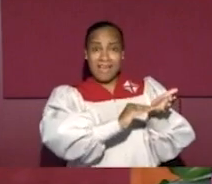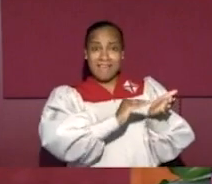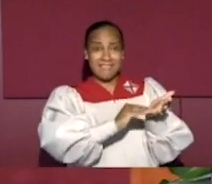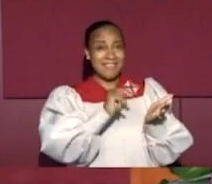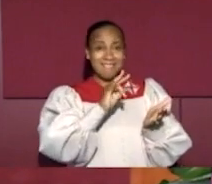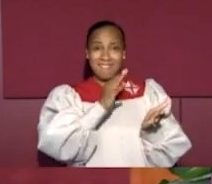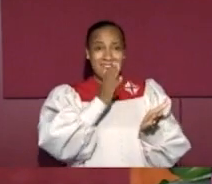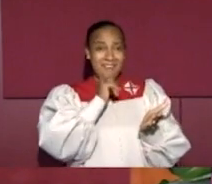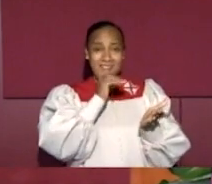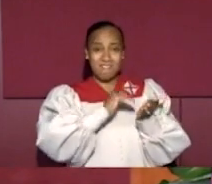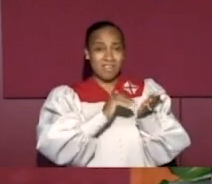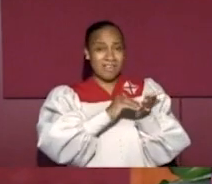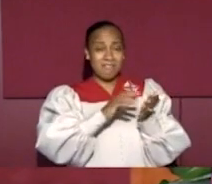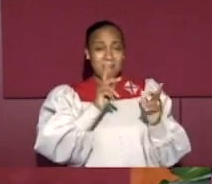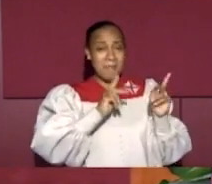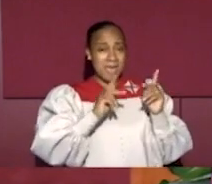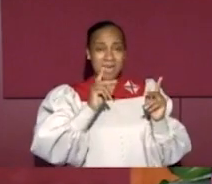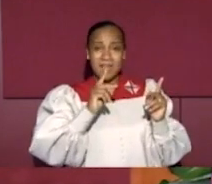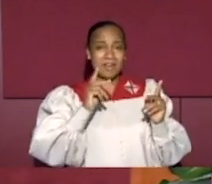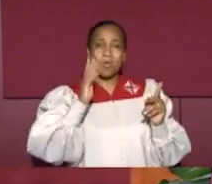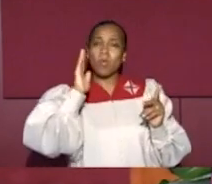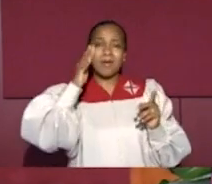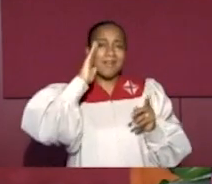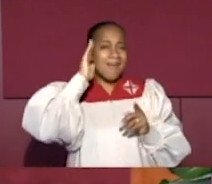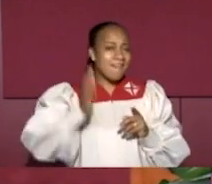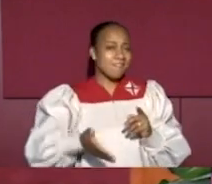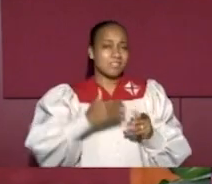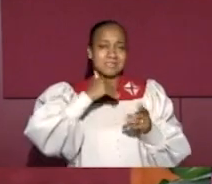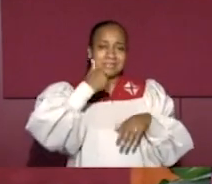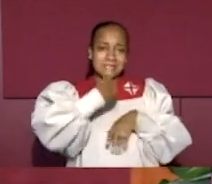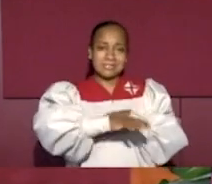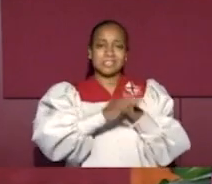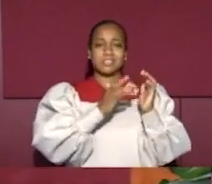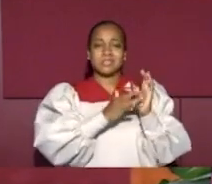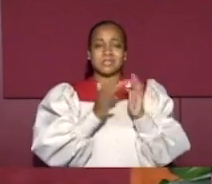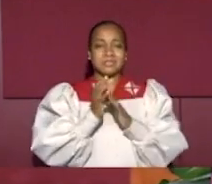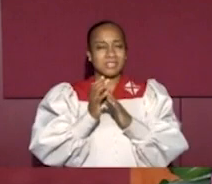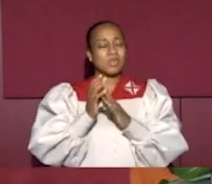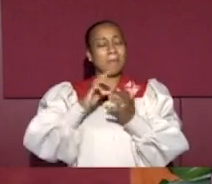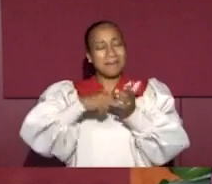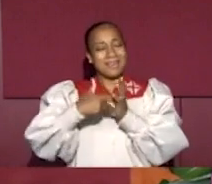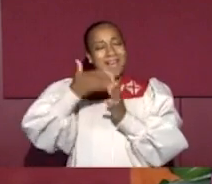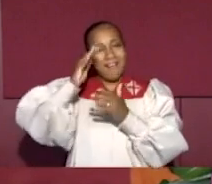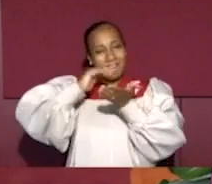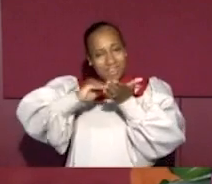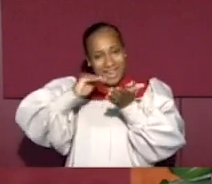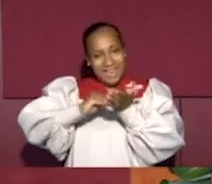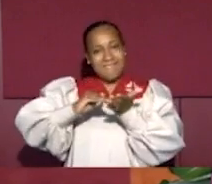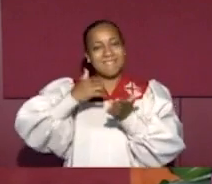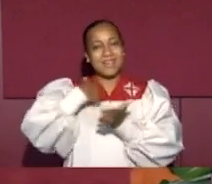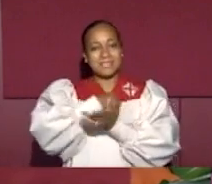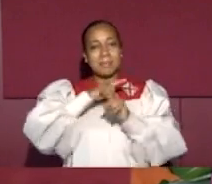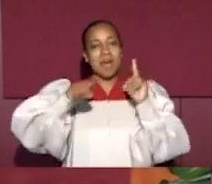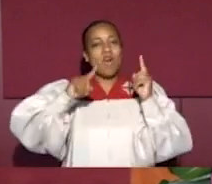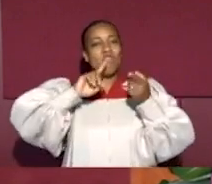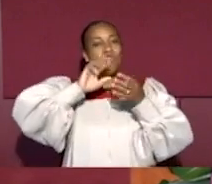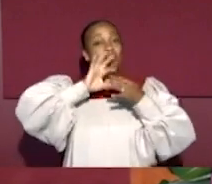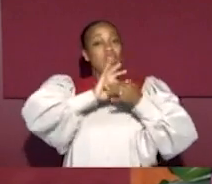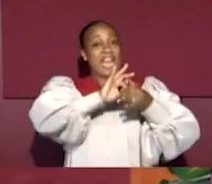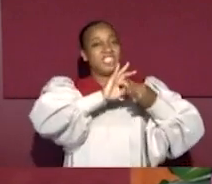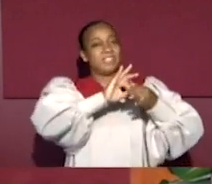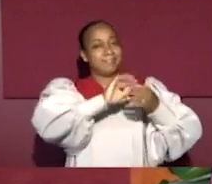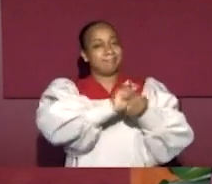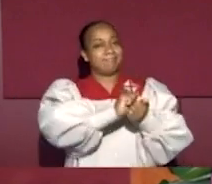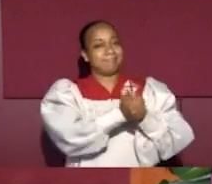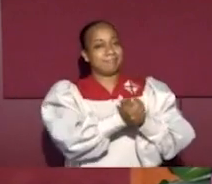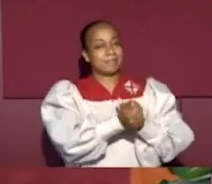had not forgiven man, he would have never sent Jesus. So he forgave us, but the relationship was altered. God